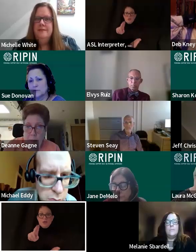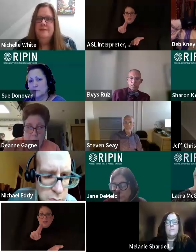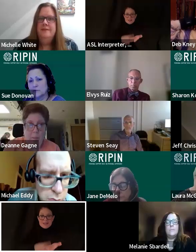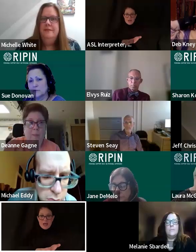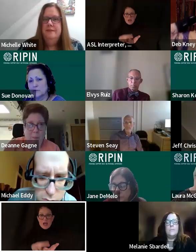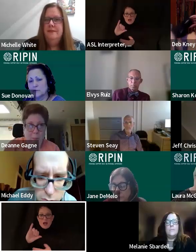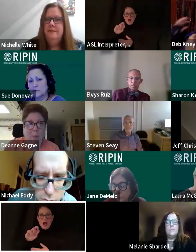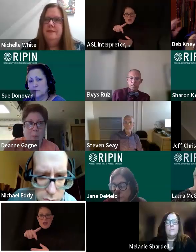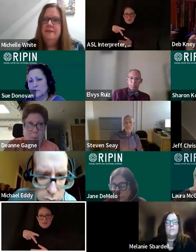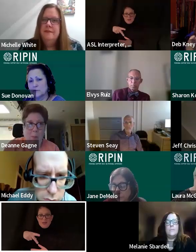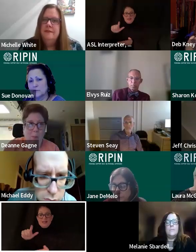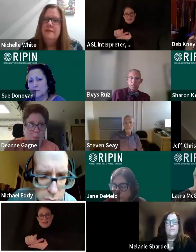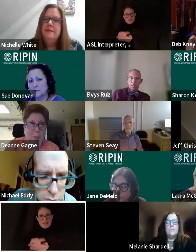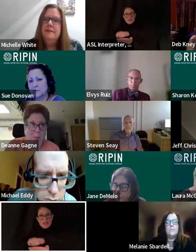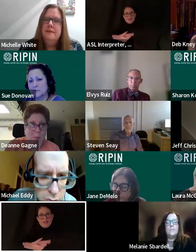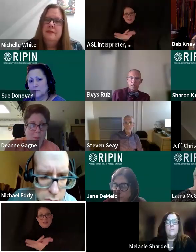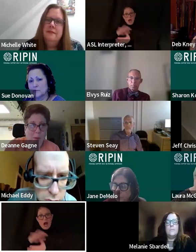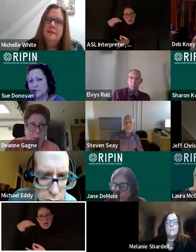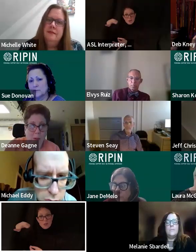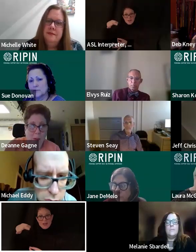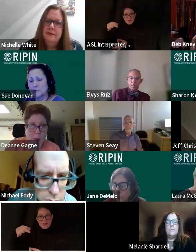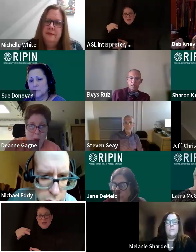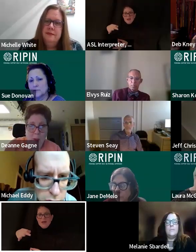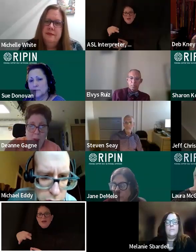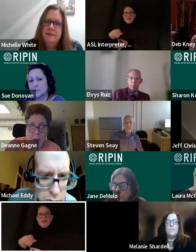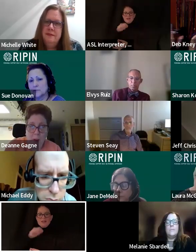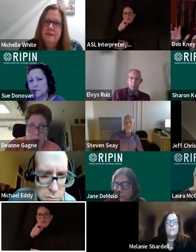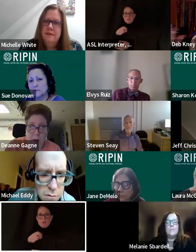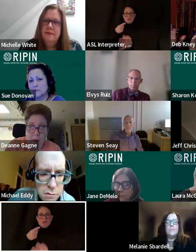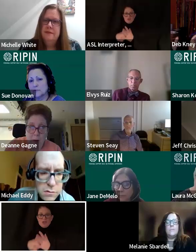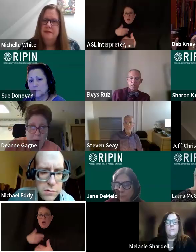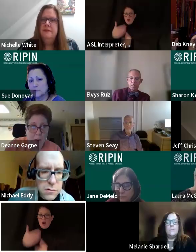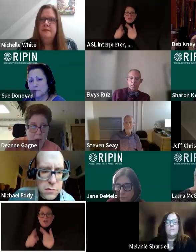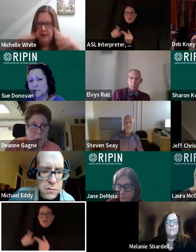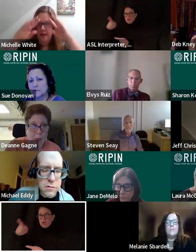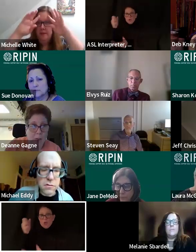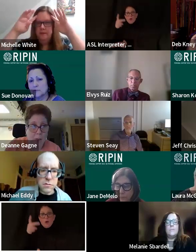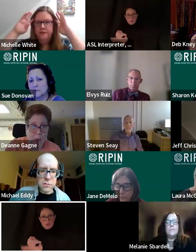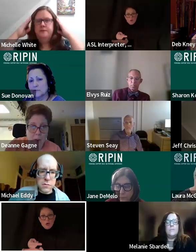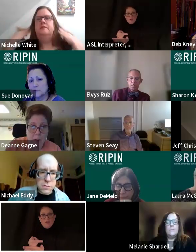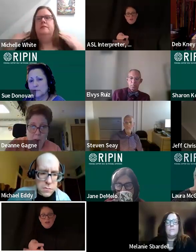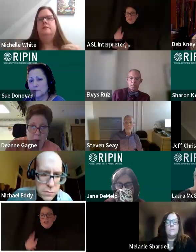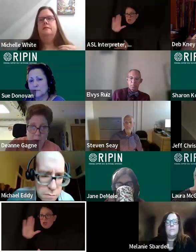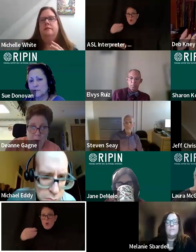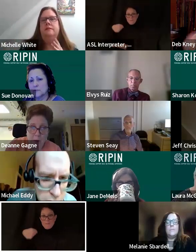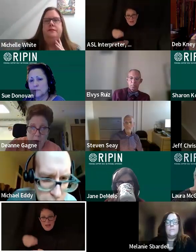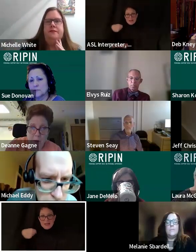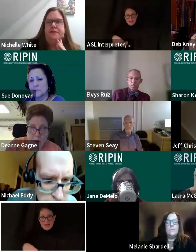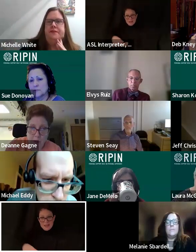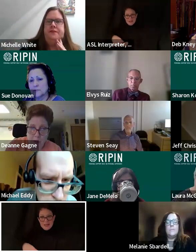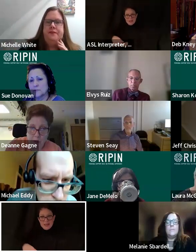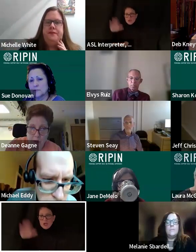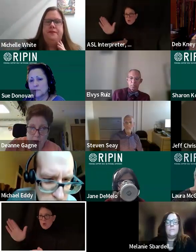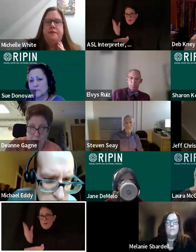your ISP, like it's a legal document, and it's not supposed to really start flying until you approve it, because it's your money in